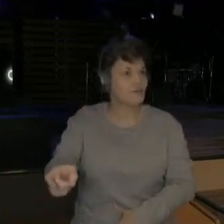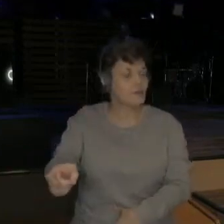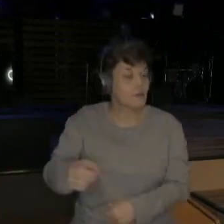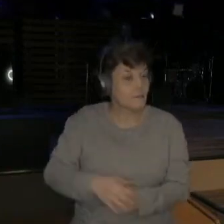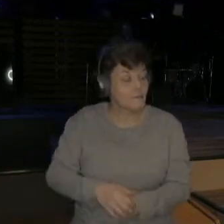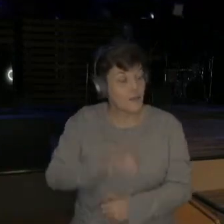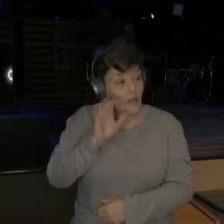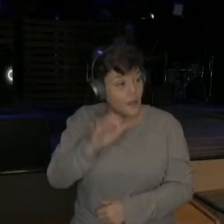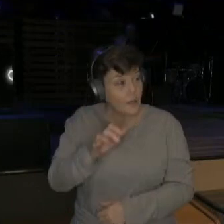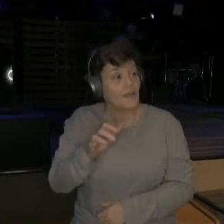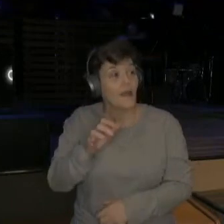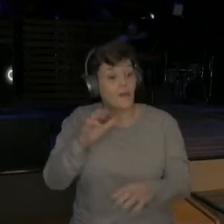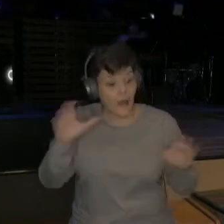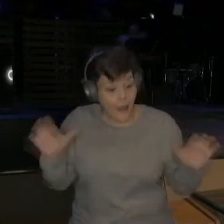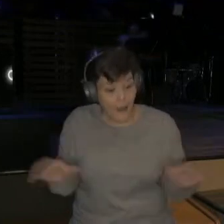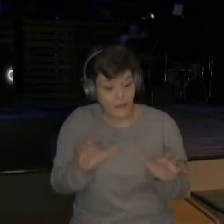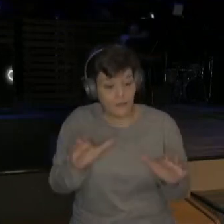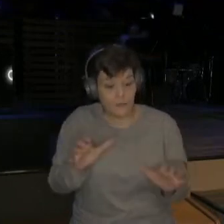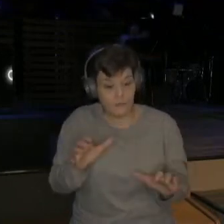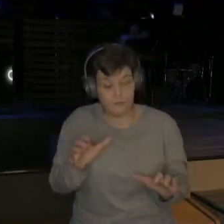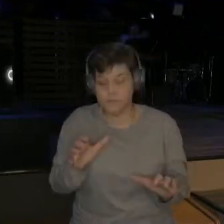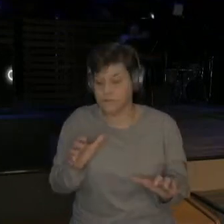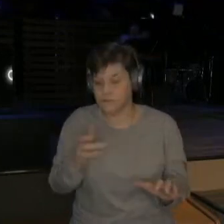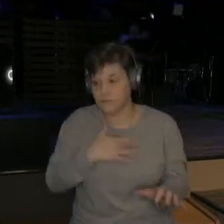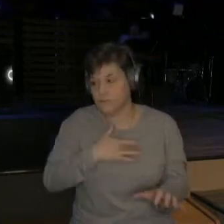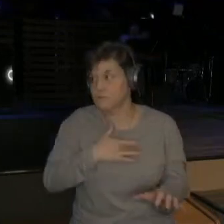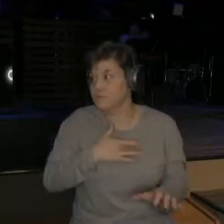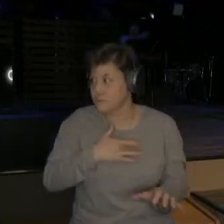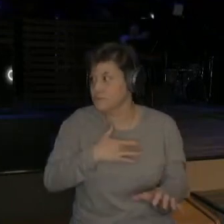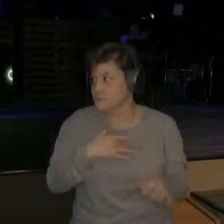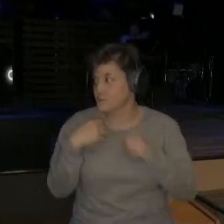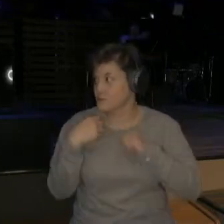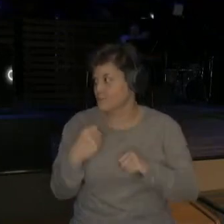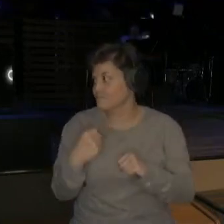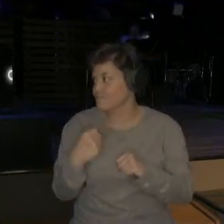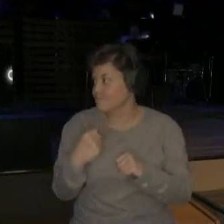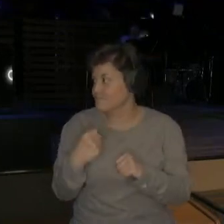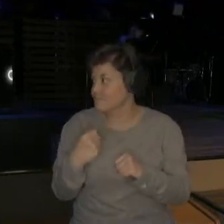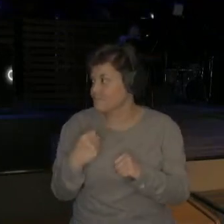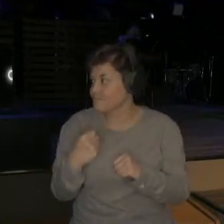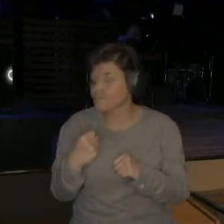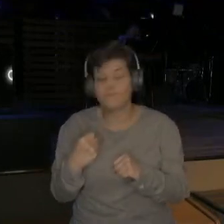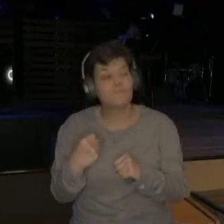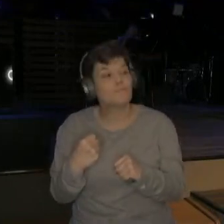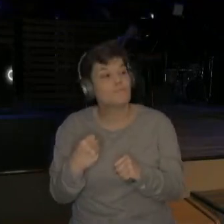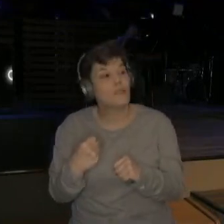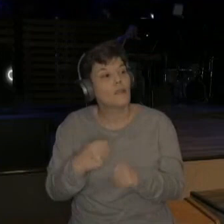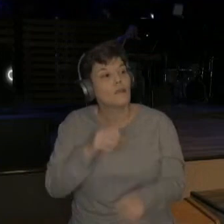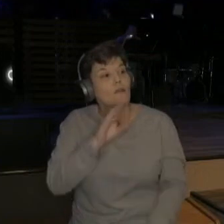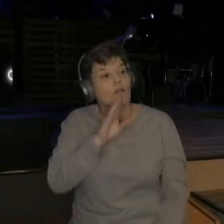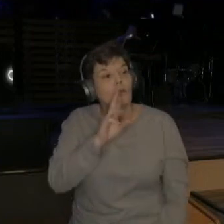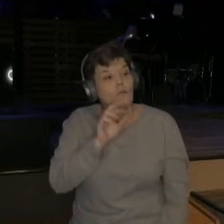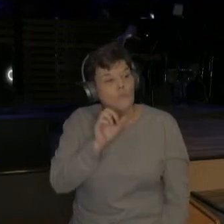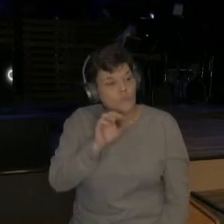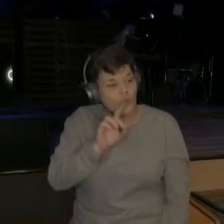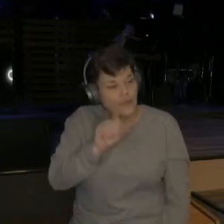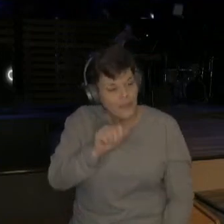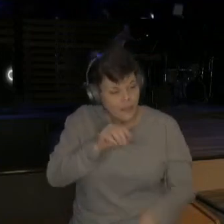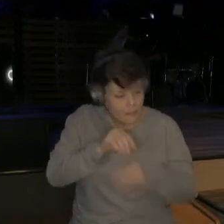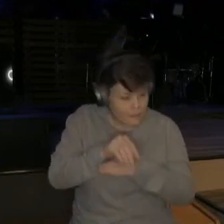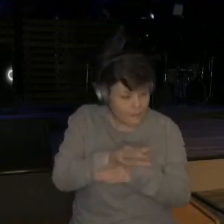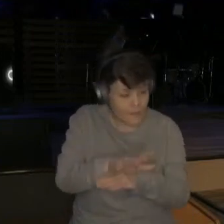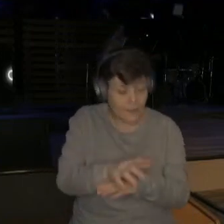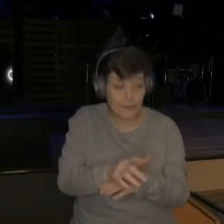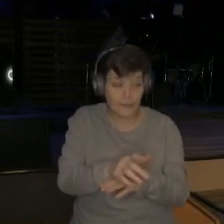acts of generosity ever witnessed, and Brenda affected numerous lives in the